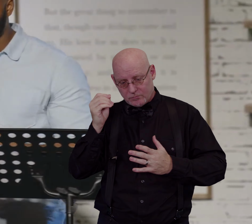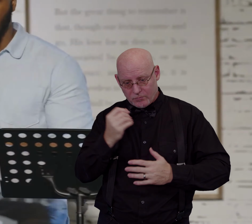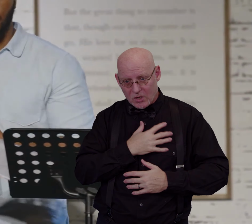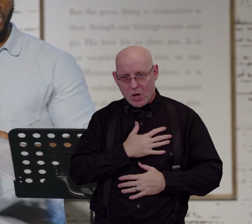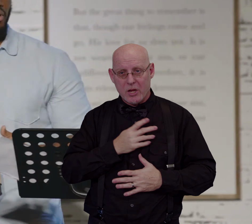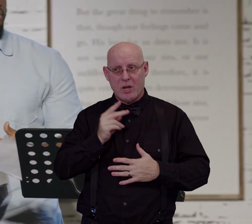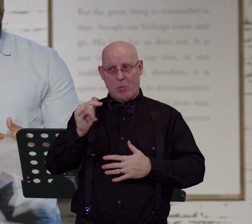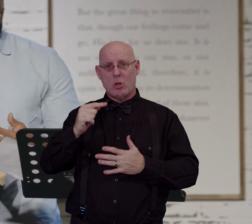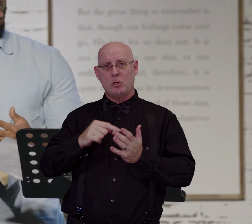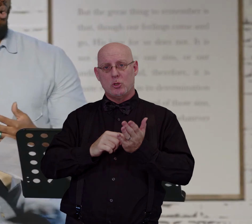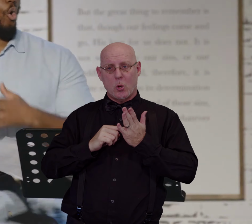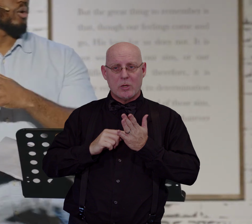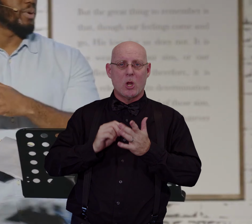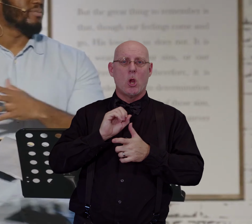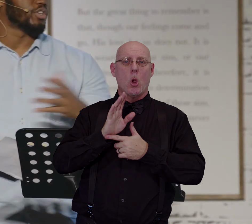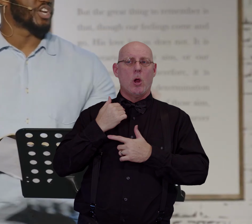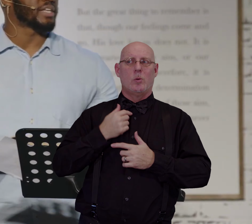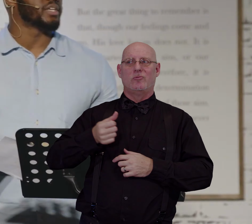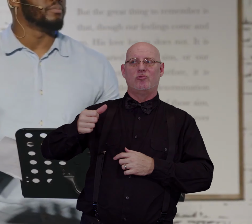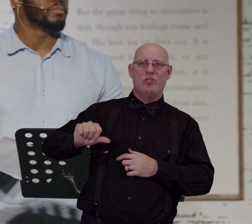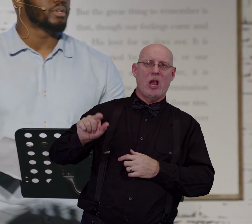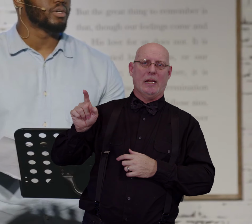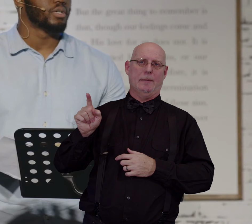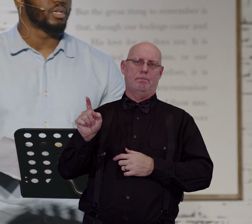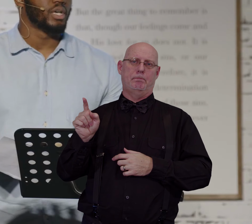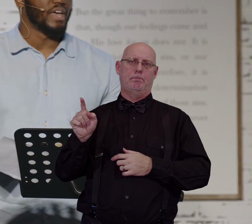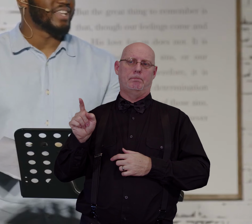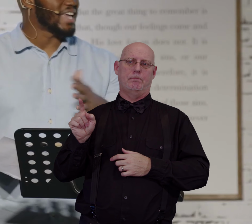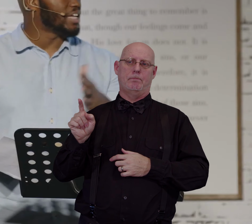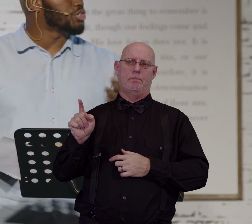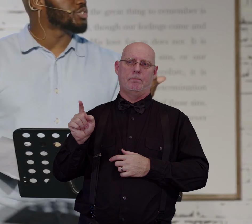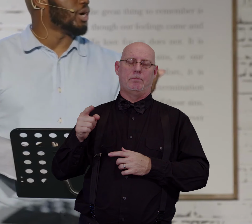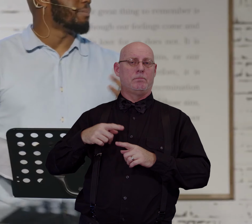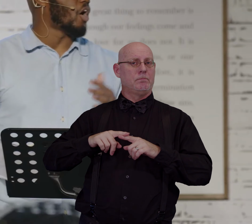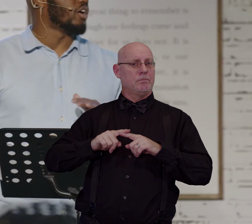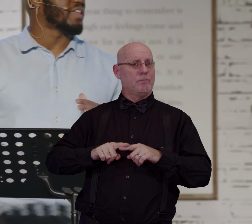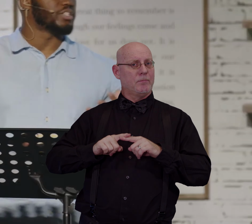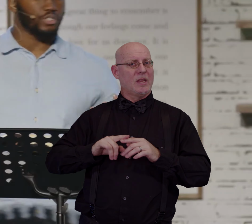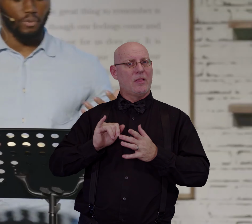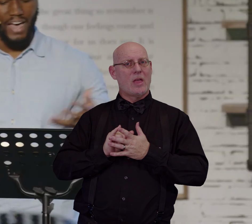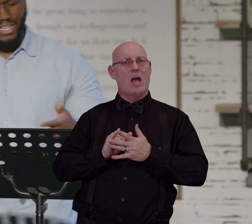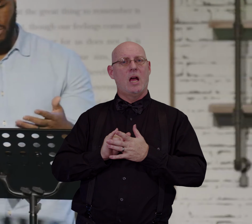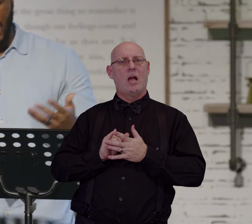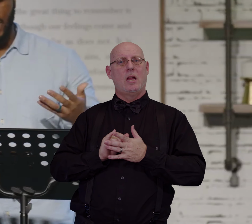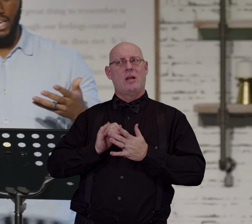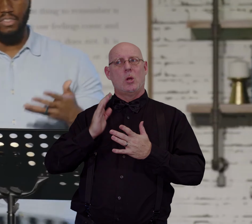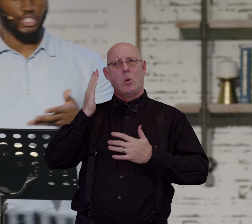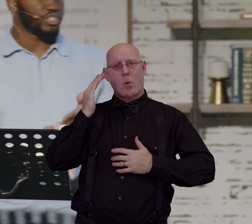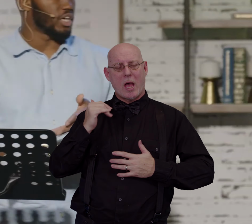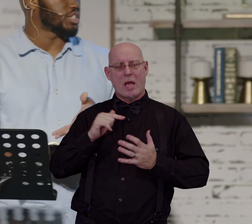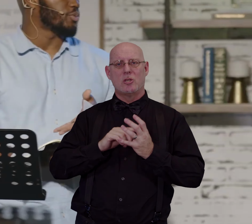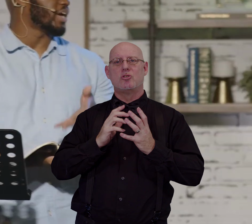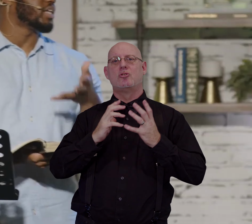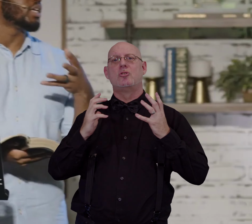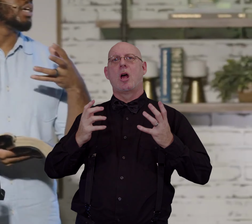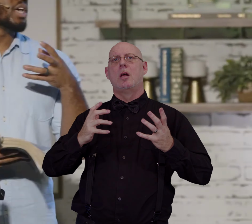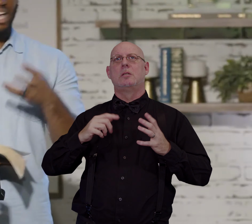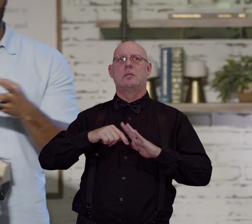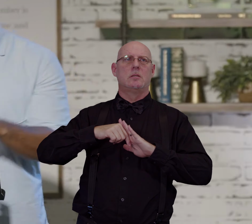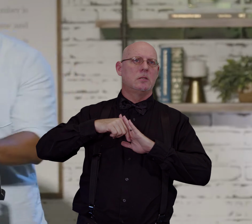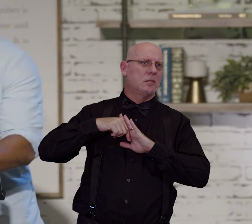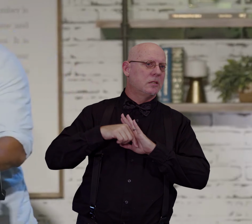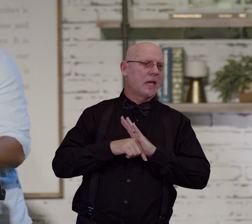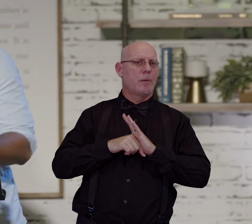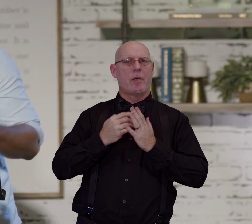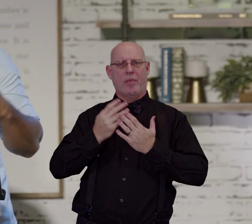which Paul is going to show us, or we reject him, and it hinges upon that. And so that's why this is such a weighty